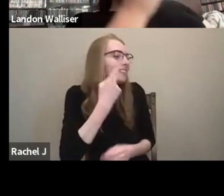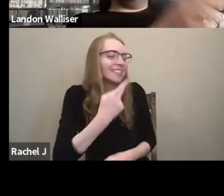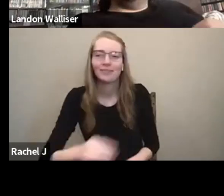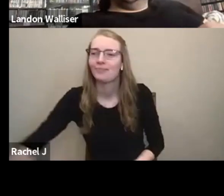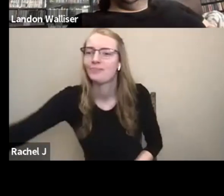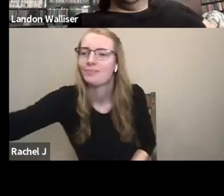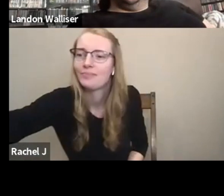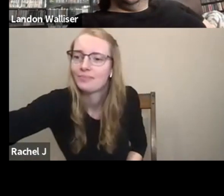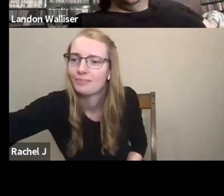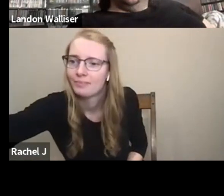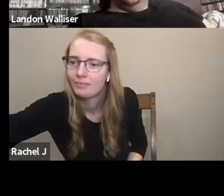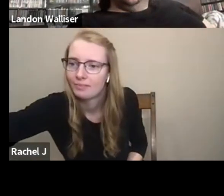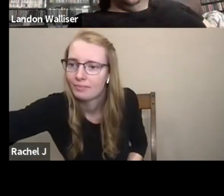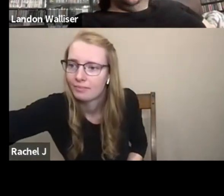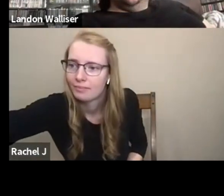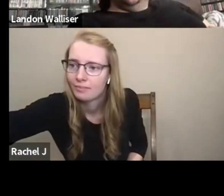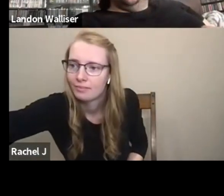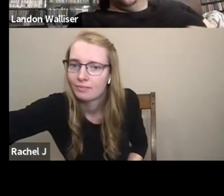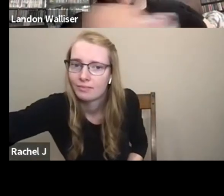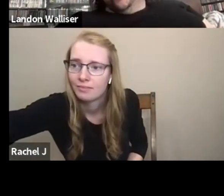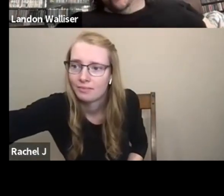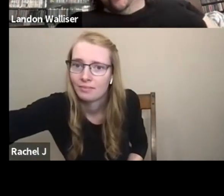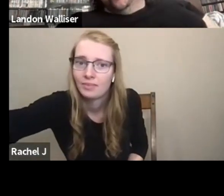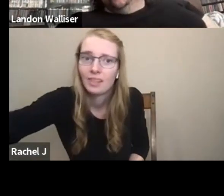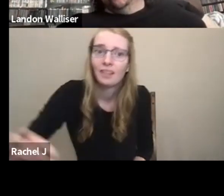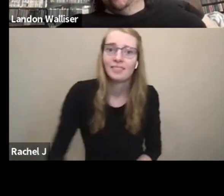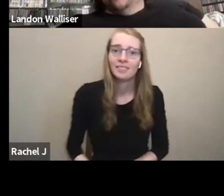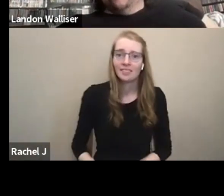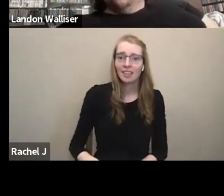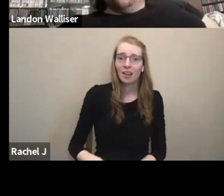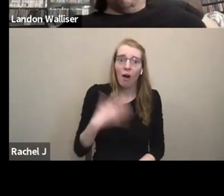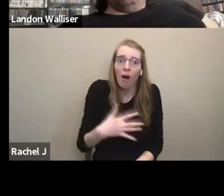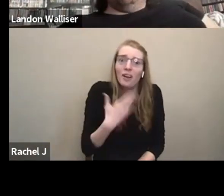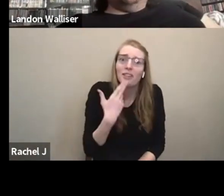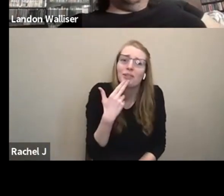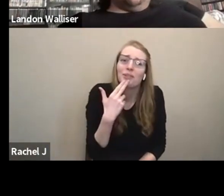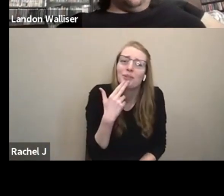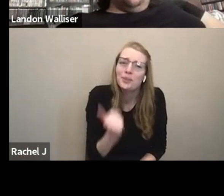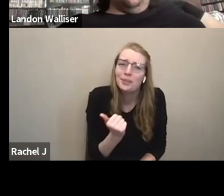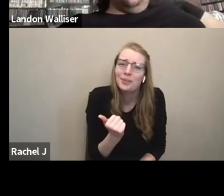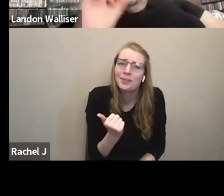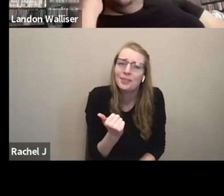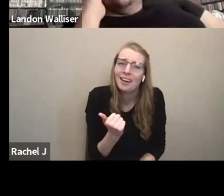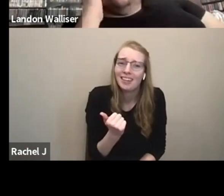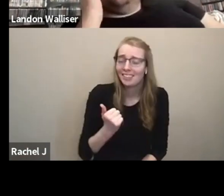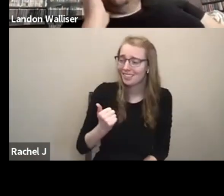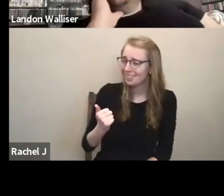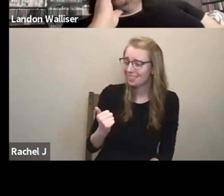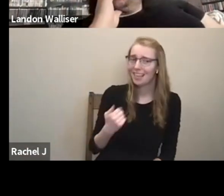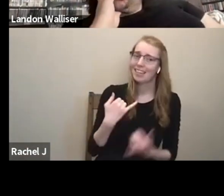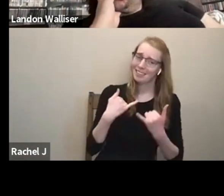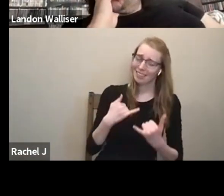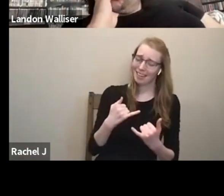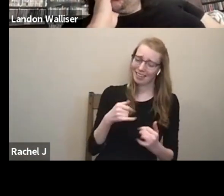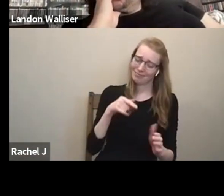Oh my gosh, she's so cute. Look at it. So she's been pretty good today.